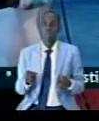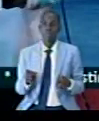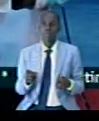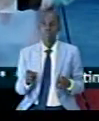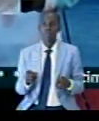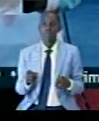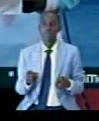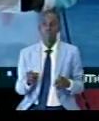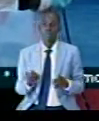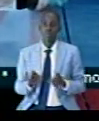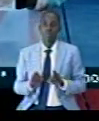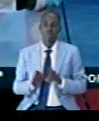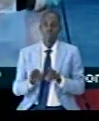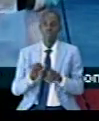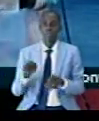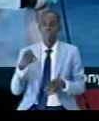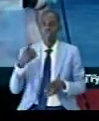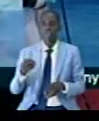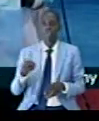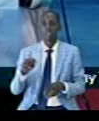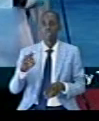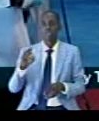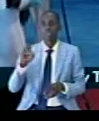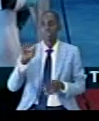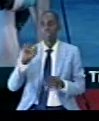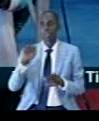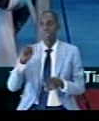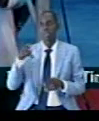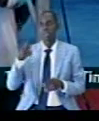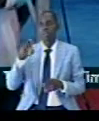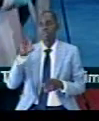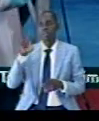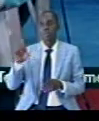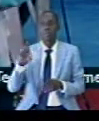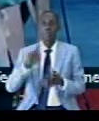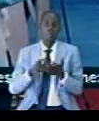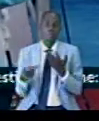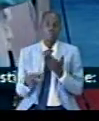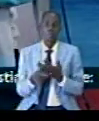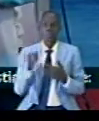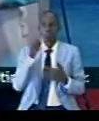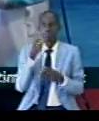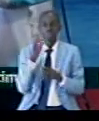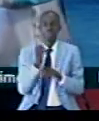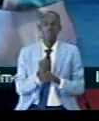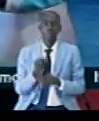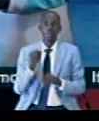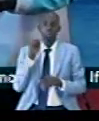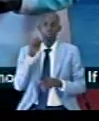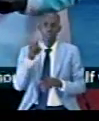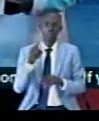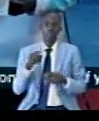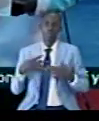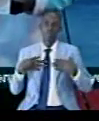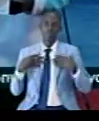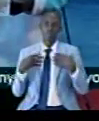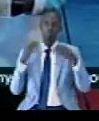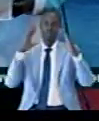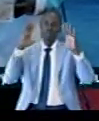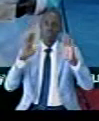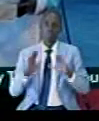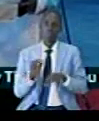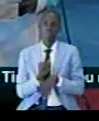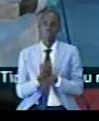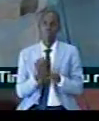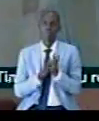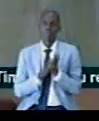during the April GCK edition of the Global Crusade, she got a miracle. Let's listen to her testimony. Praise the Lord,